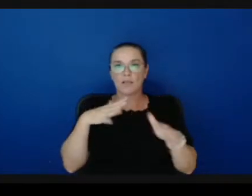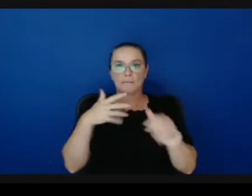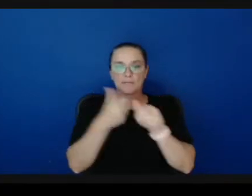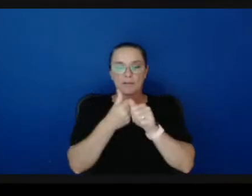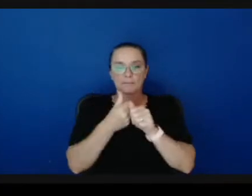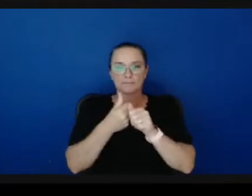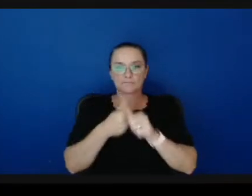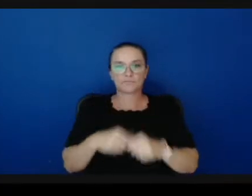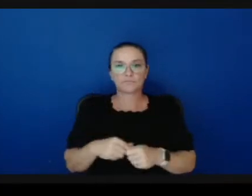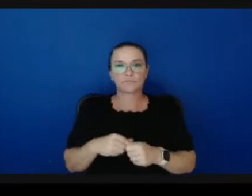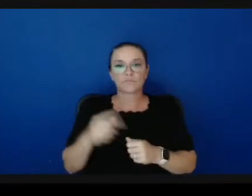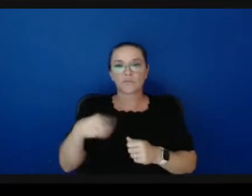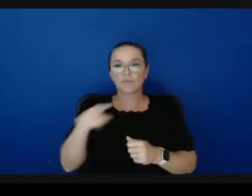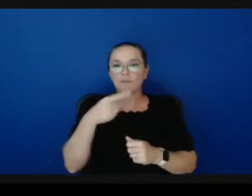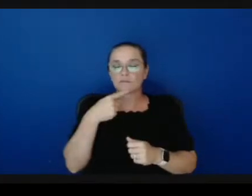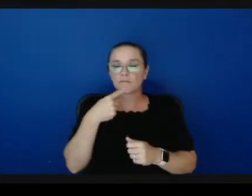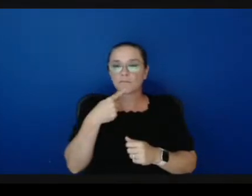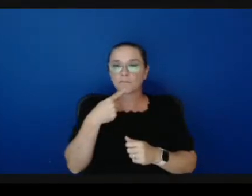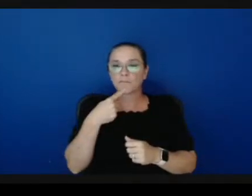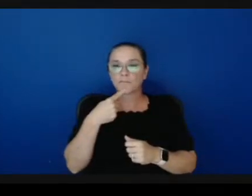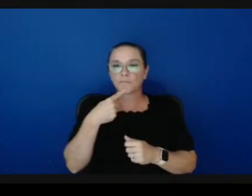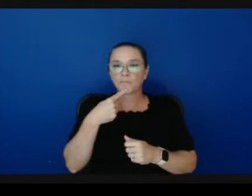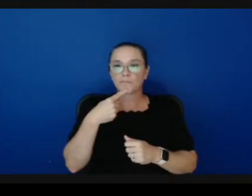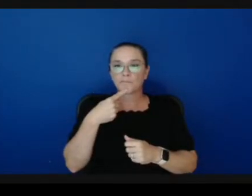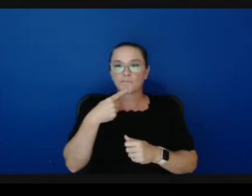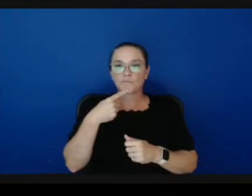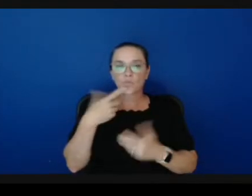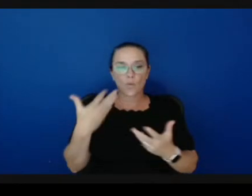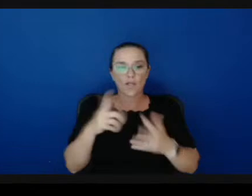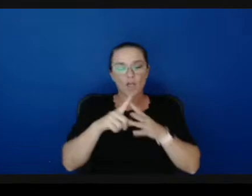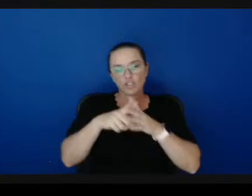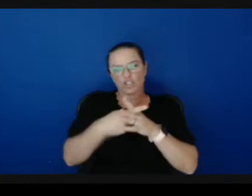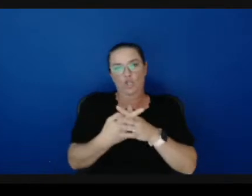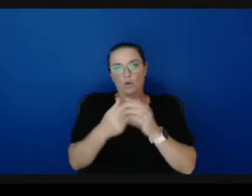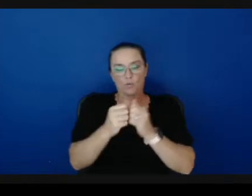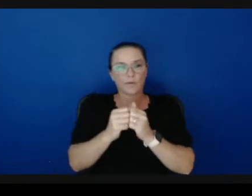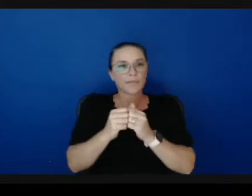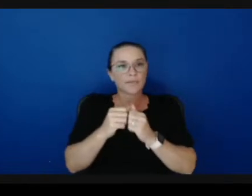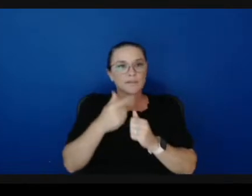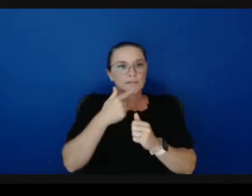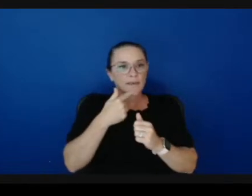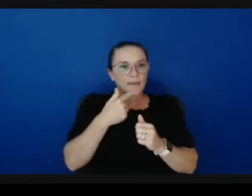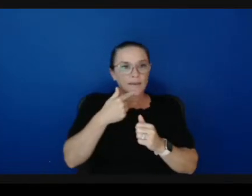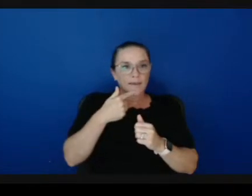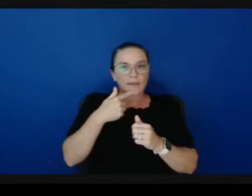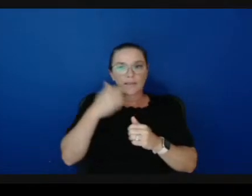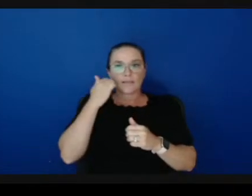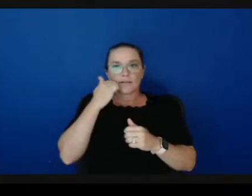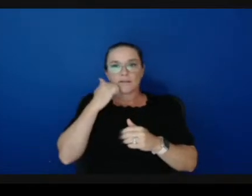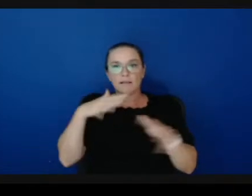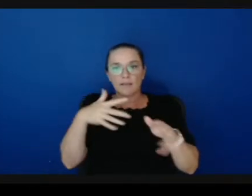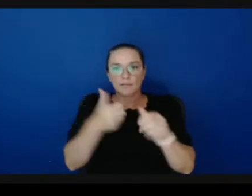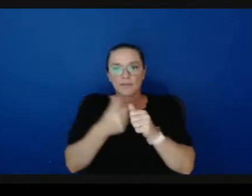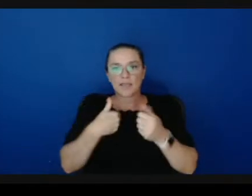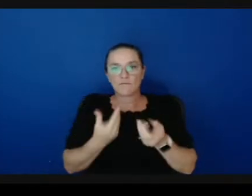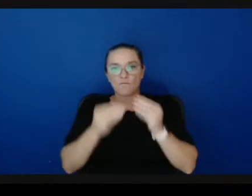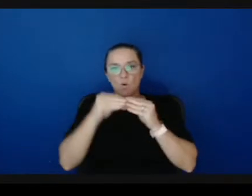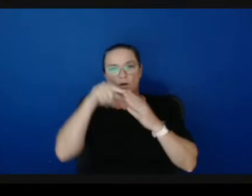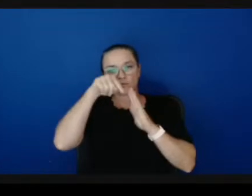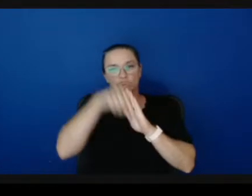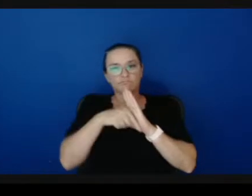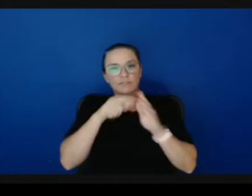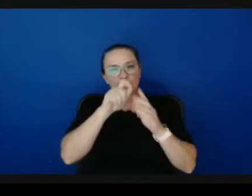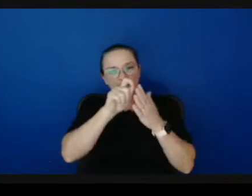And they note that, well, I'll start off by saying that the daily updates have included more detailed information